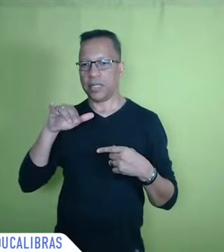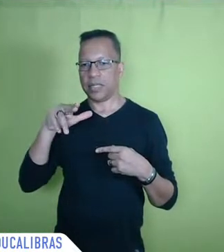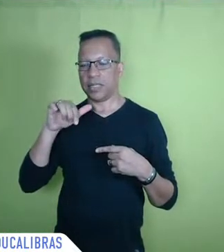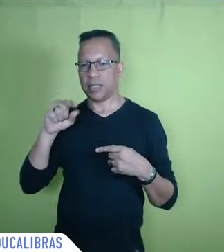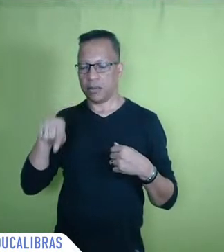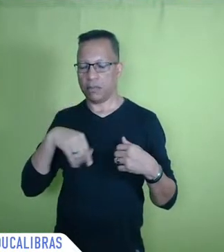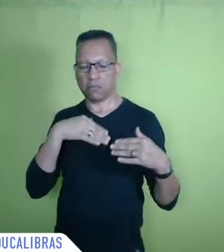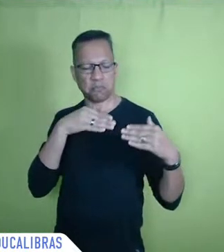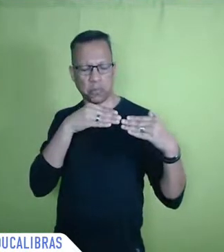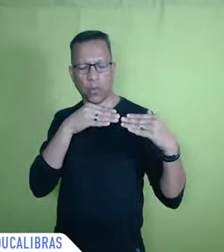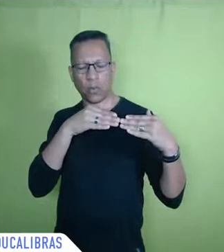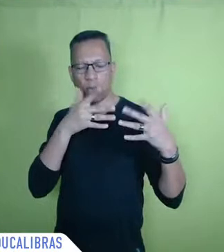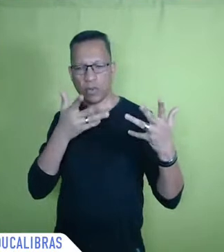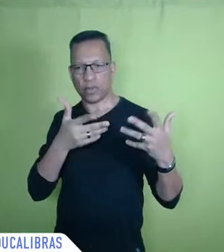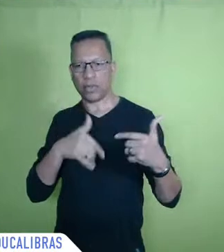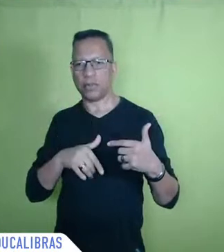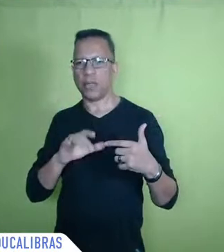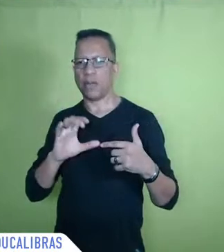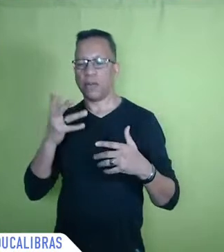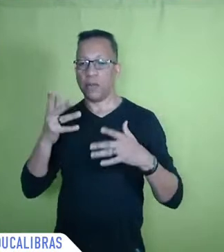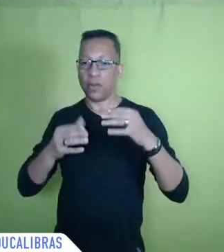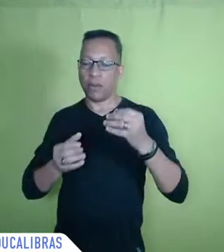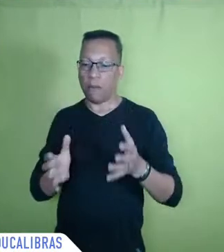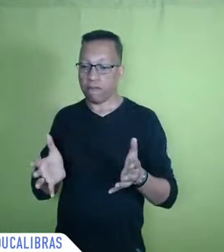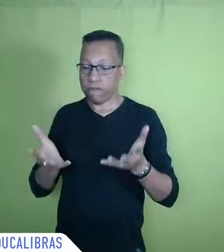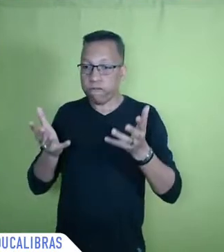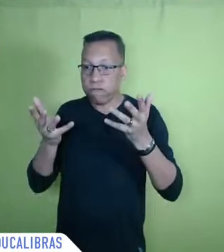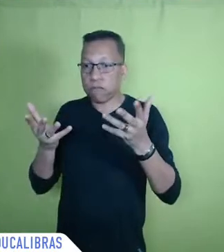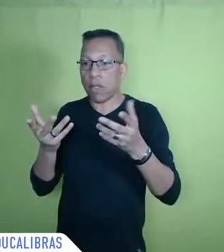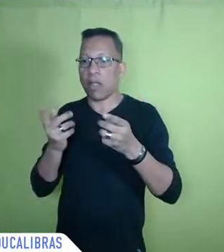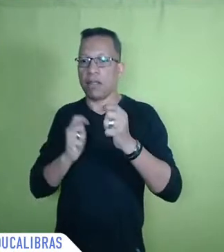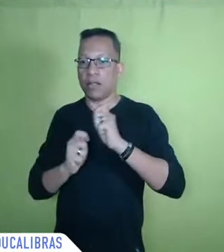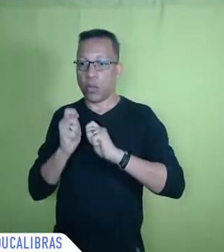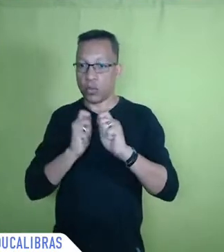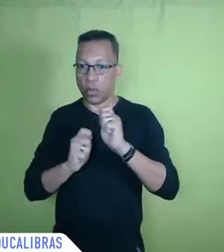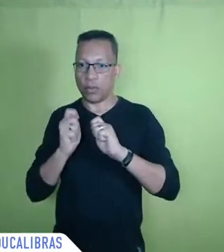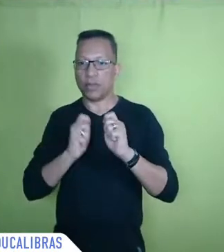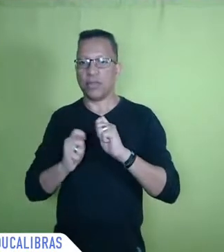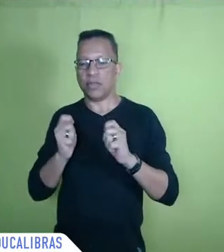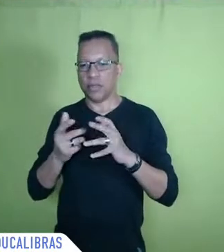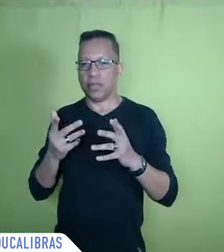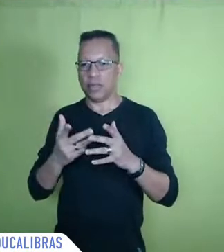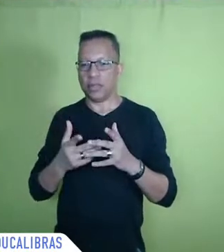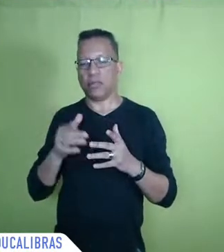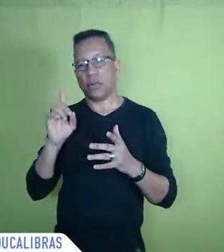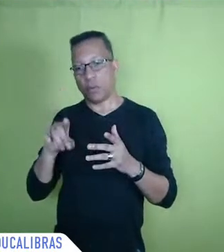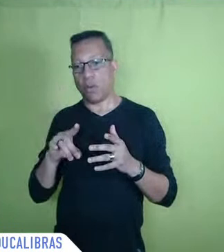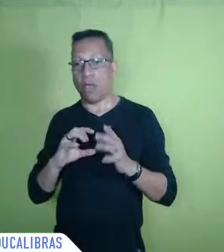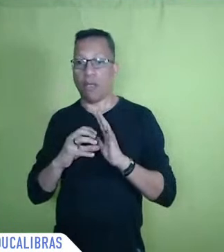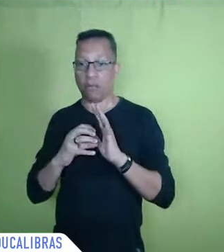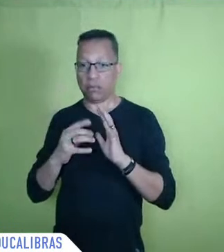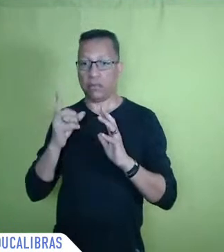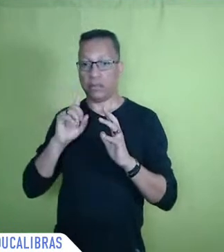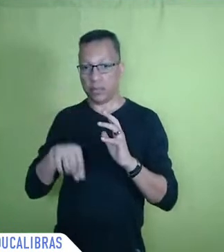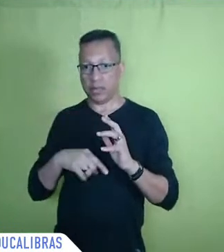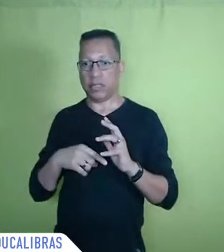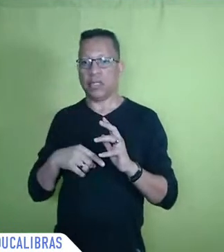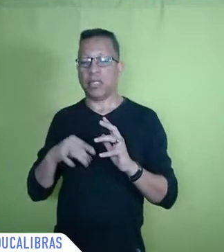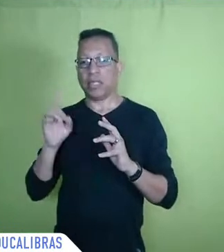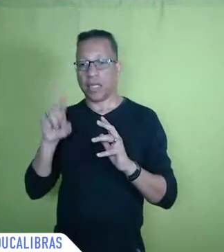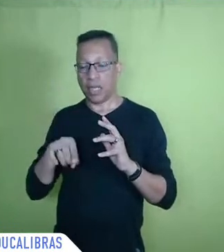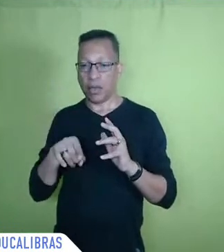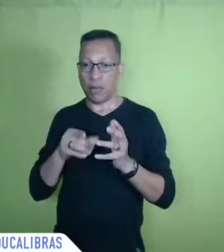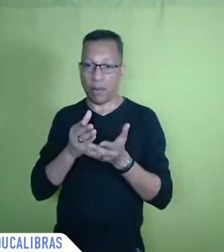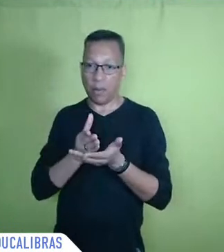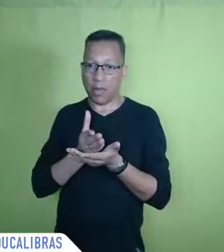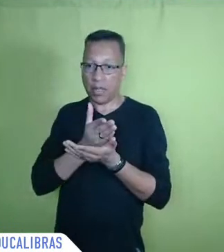about Mariana said, and I agree with everything she said about what moral and economical stimuli